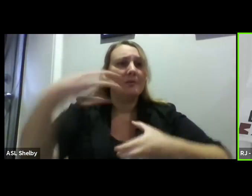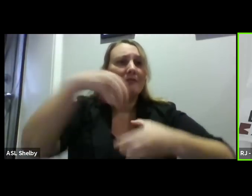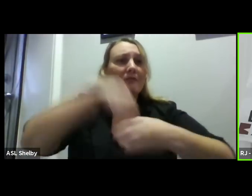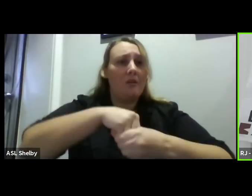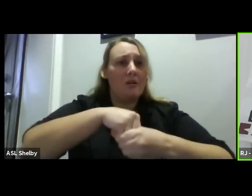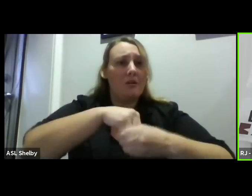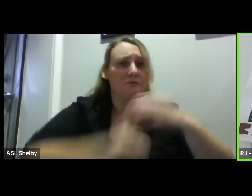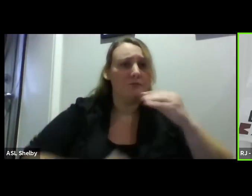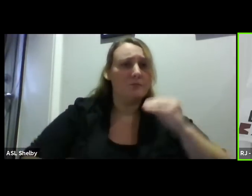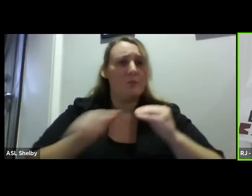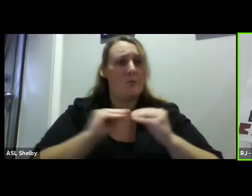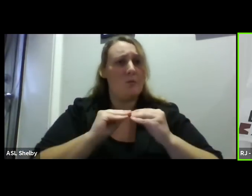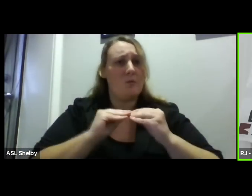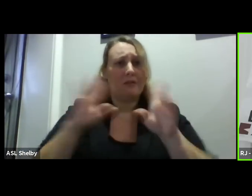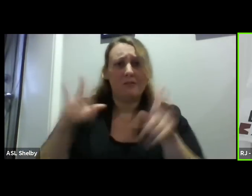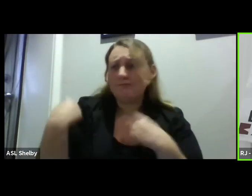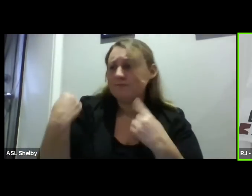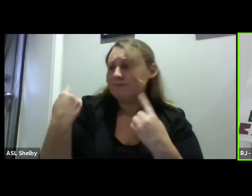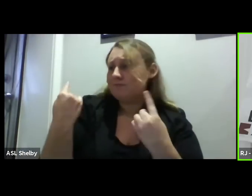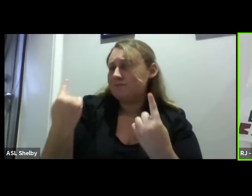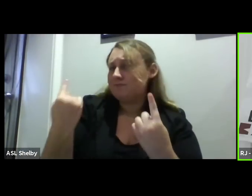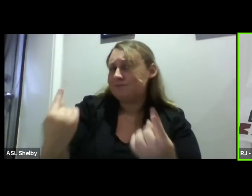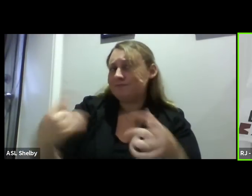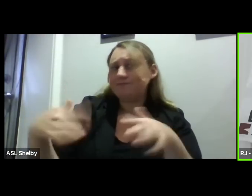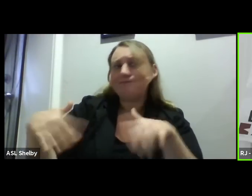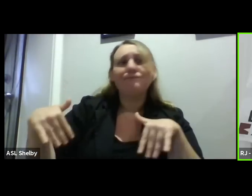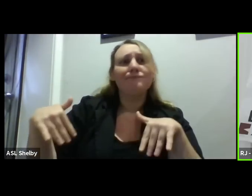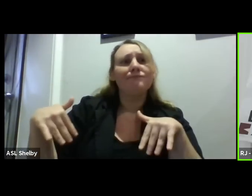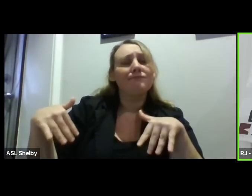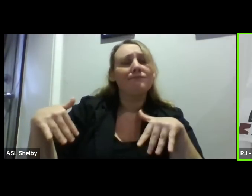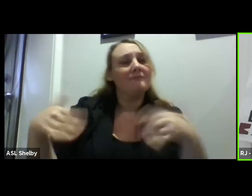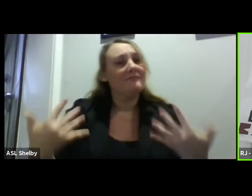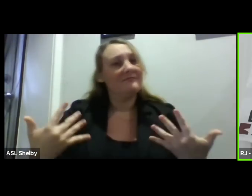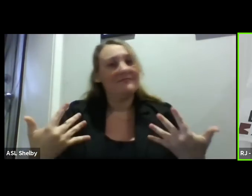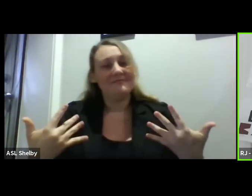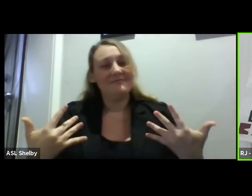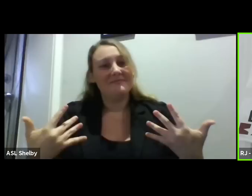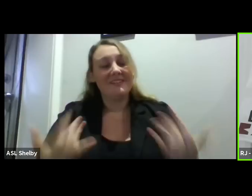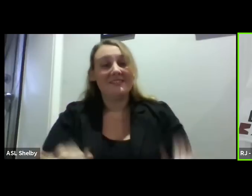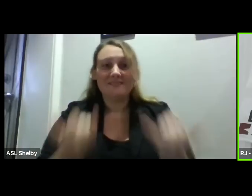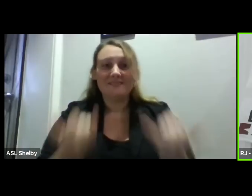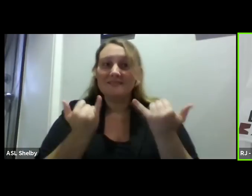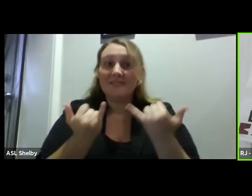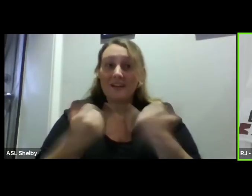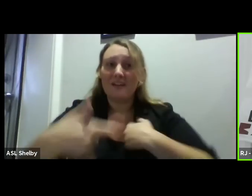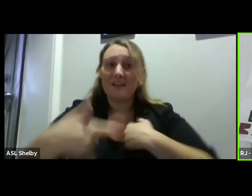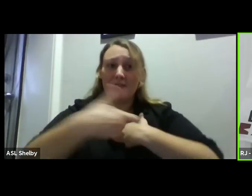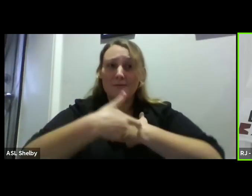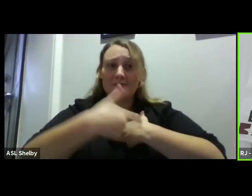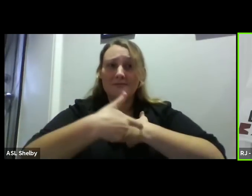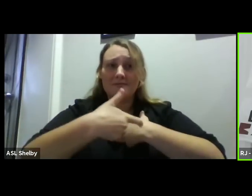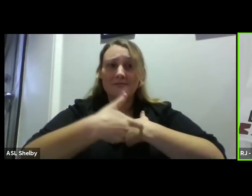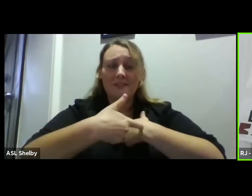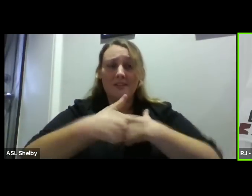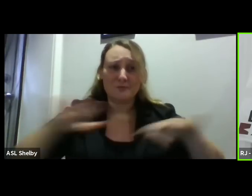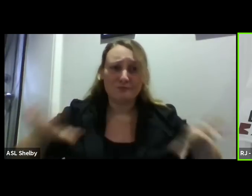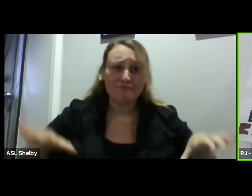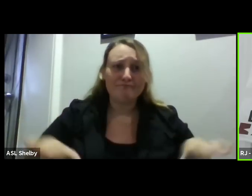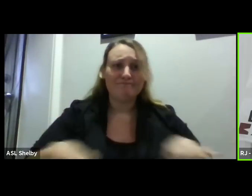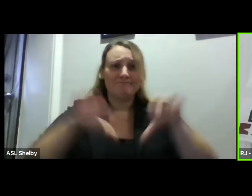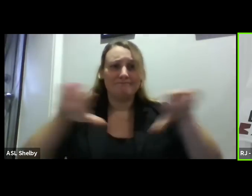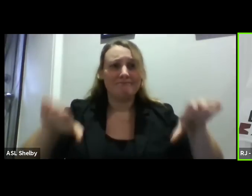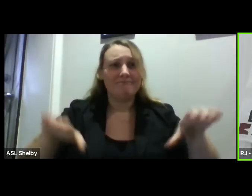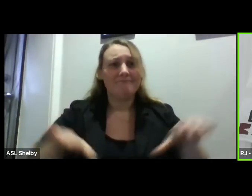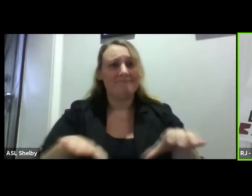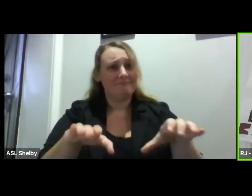overdue for you to not reap the benefits of being part of the sex